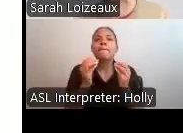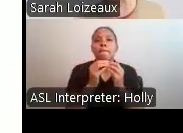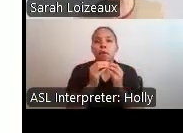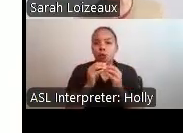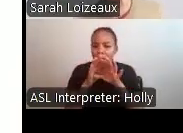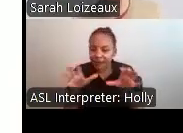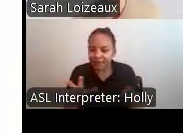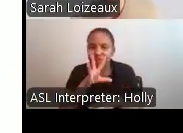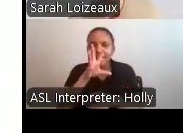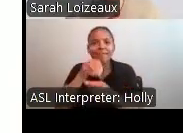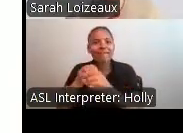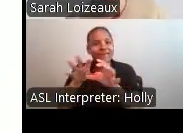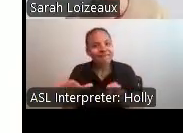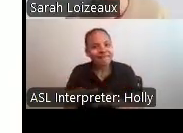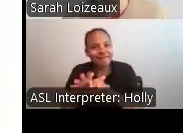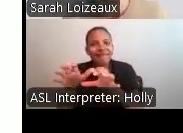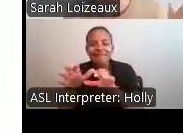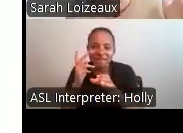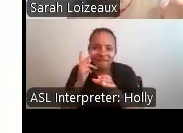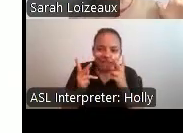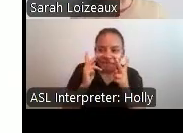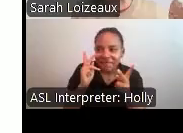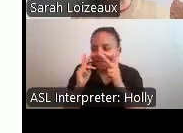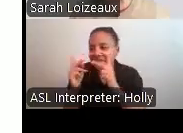although, I'm sure that'll be really exciting too.